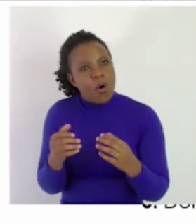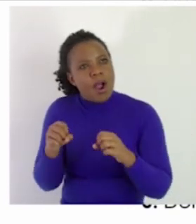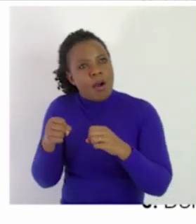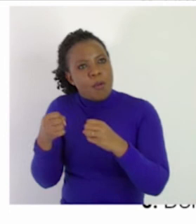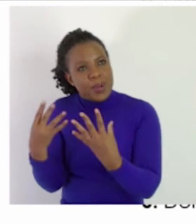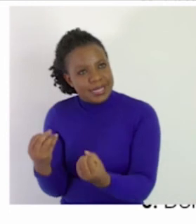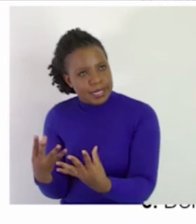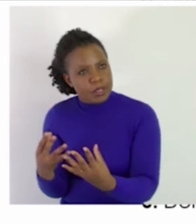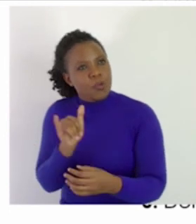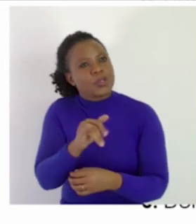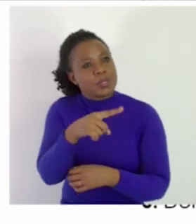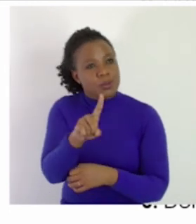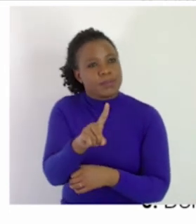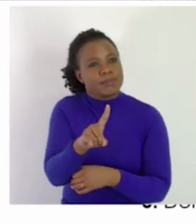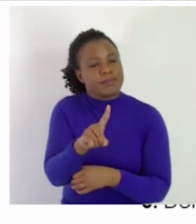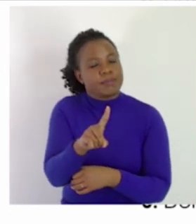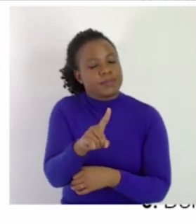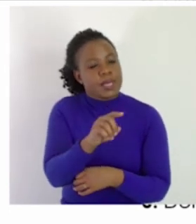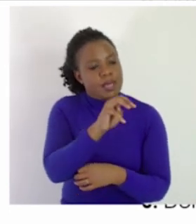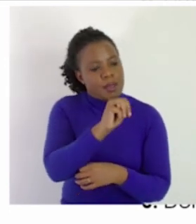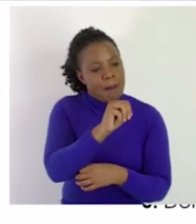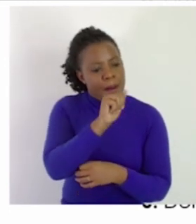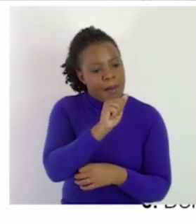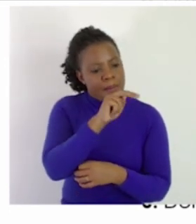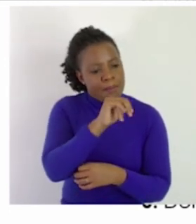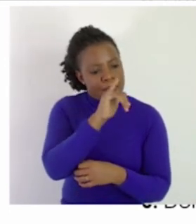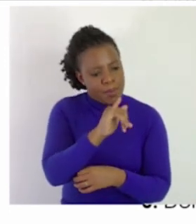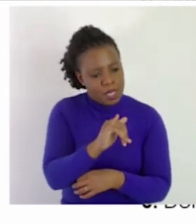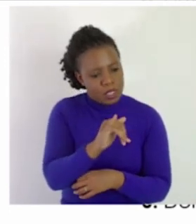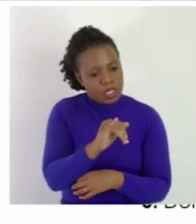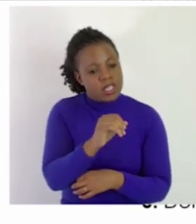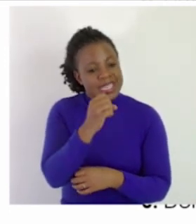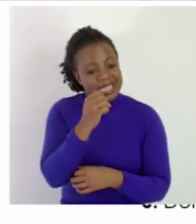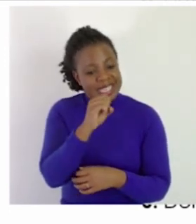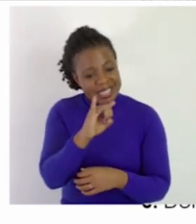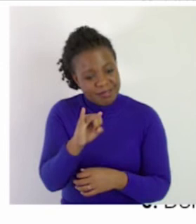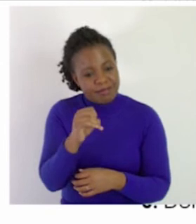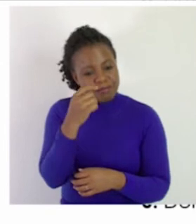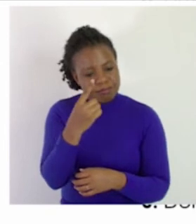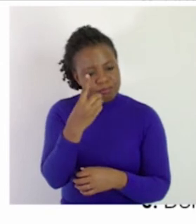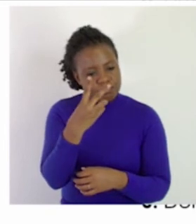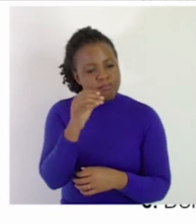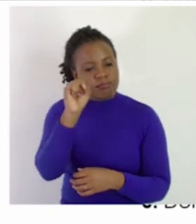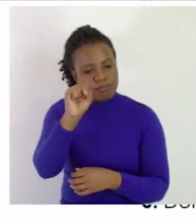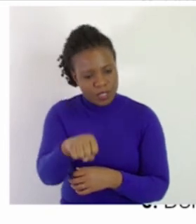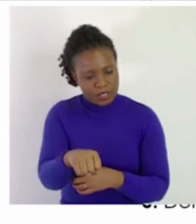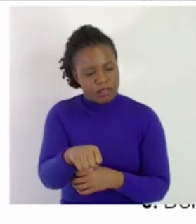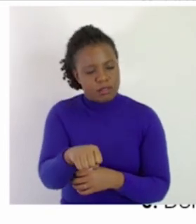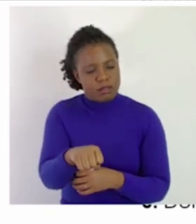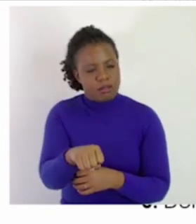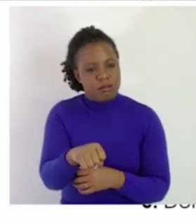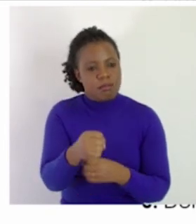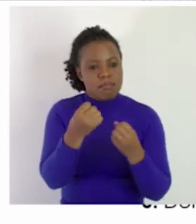said for the word many, we use for the things that we can count. I have many cattle, I